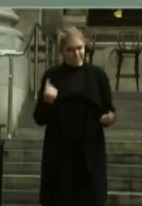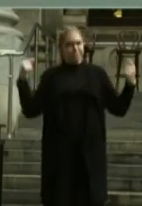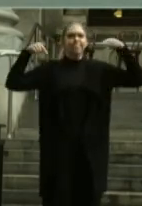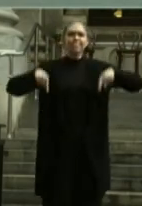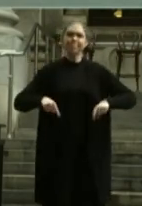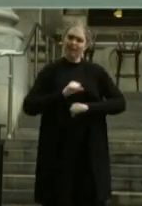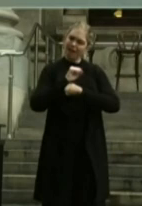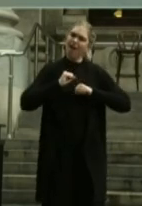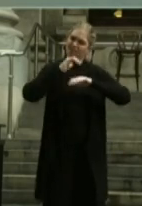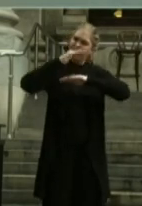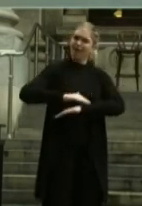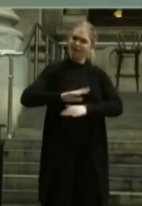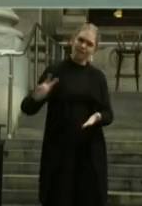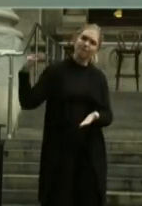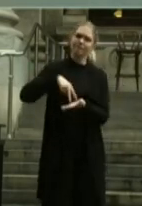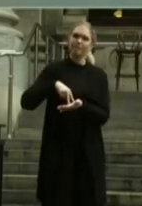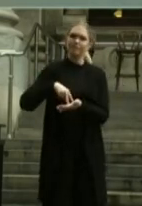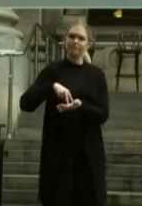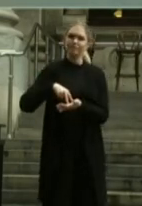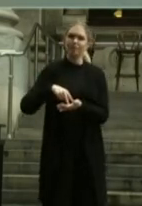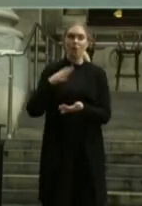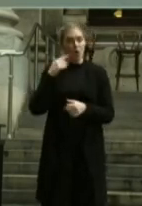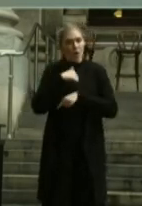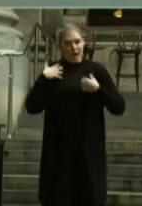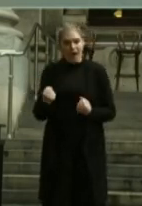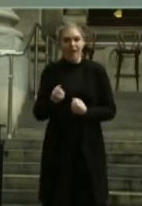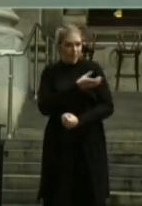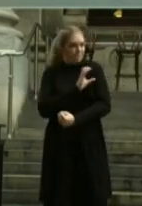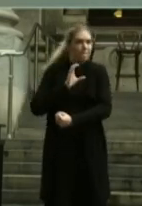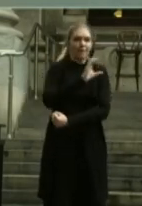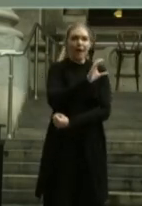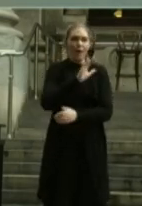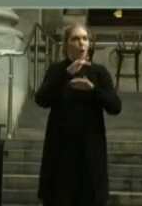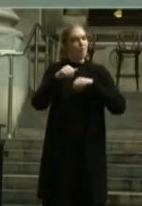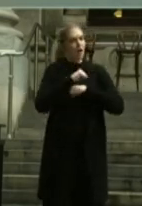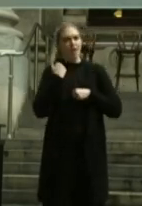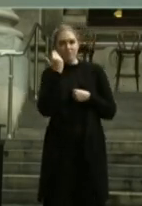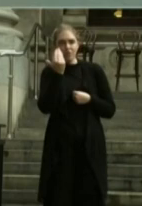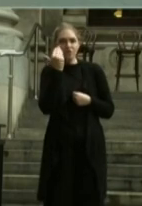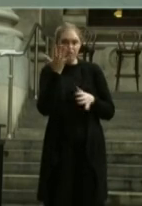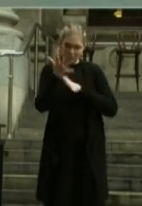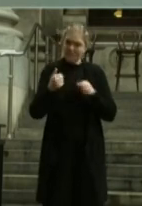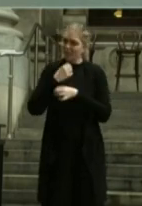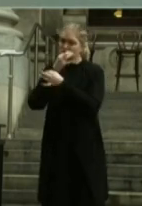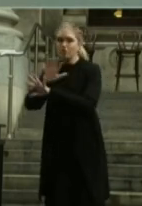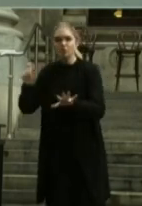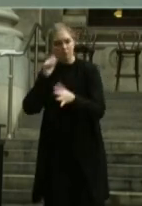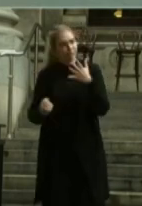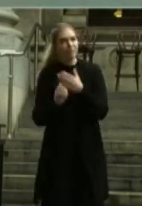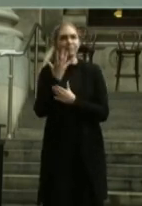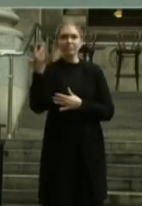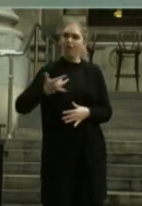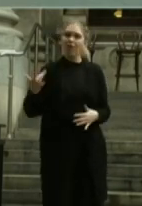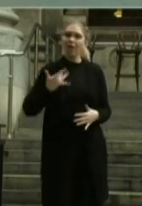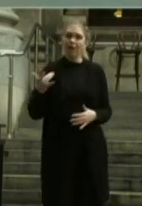country. When we have power over our destiny, our children will flourish. They will walk in two